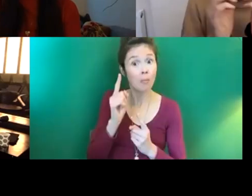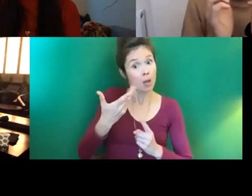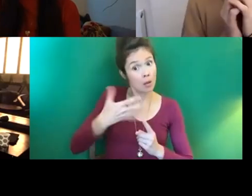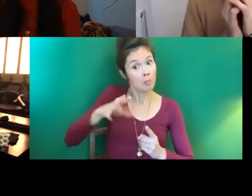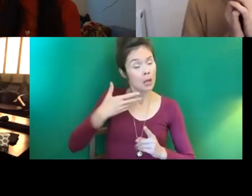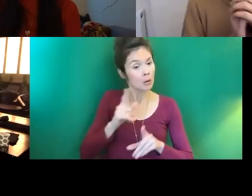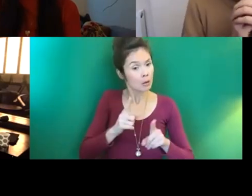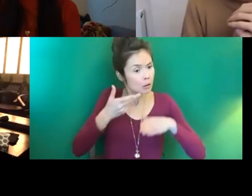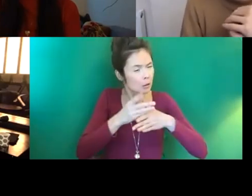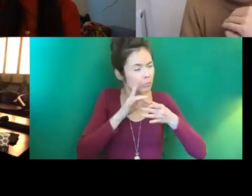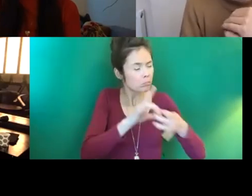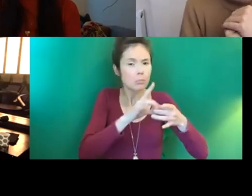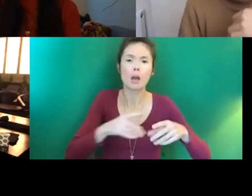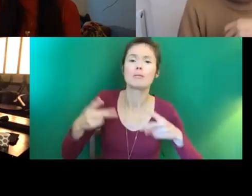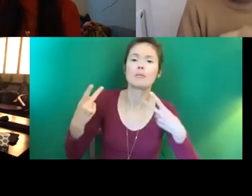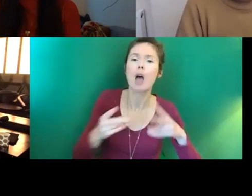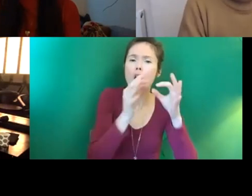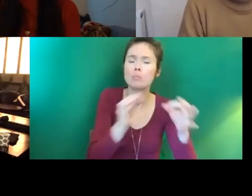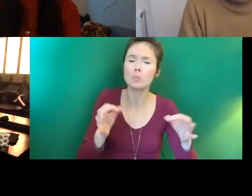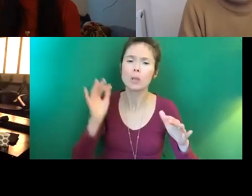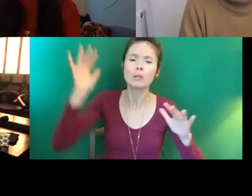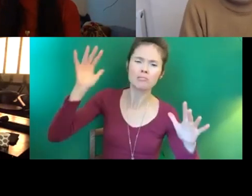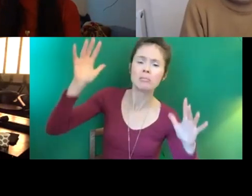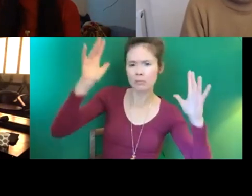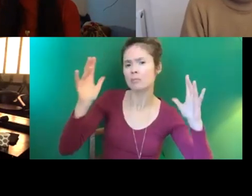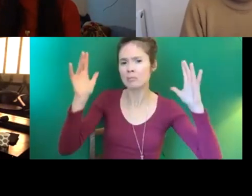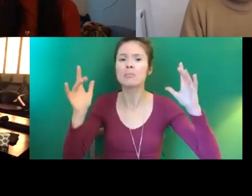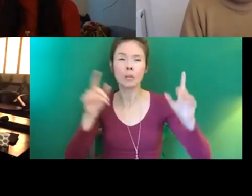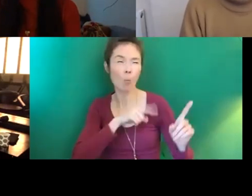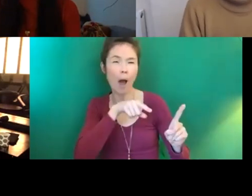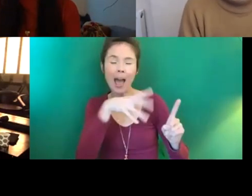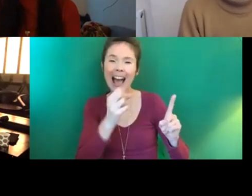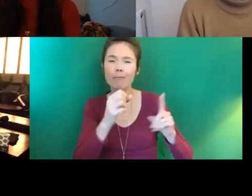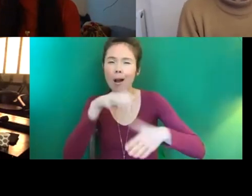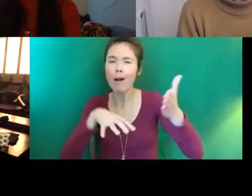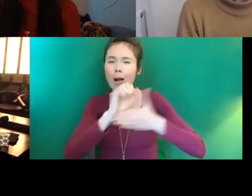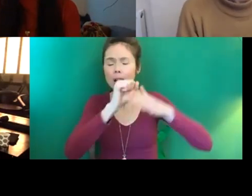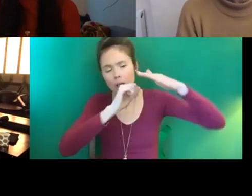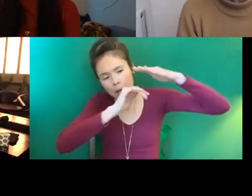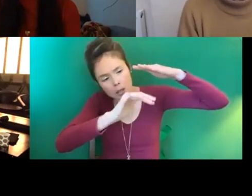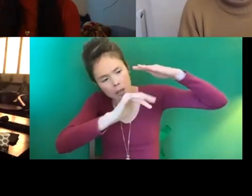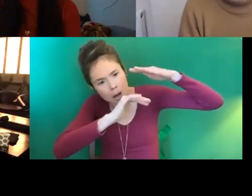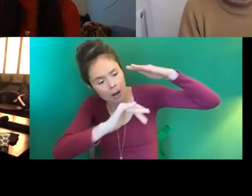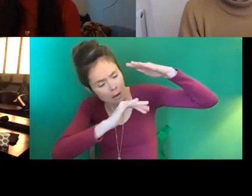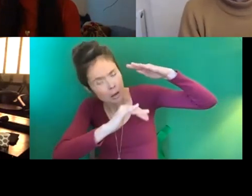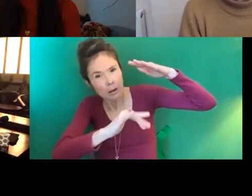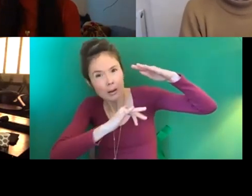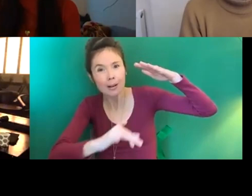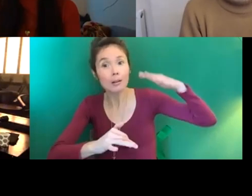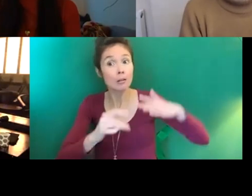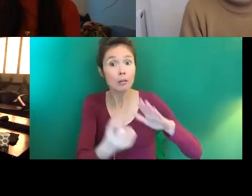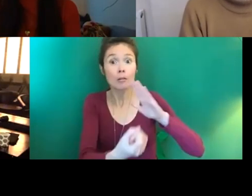some ways it has a lot more communities and sort of subcultures. And we're starting to see people speaking to